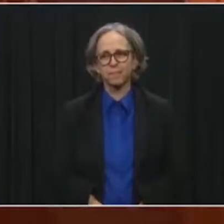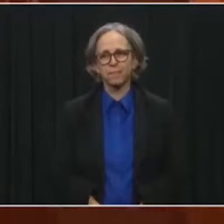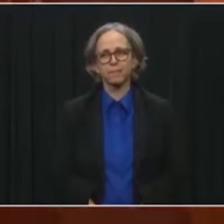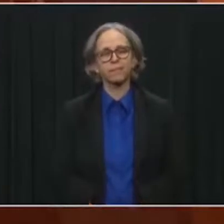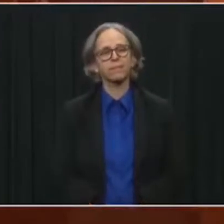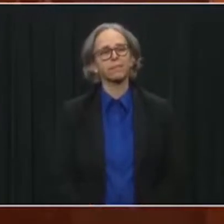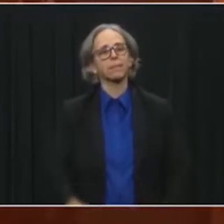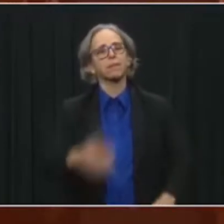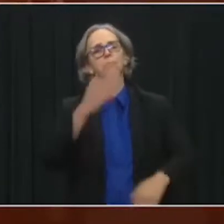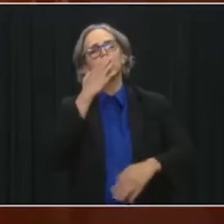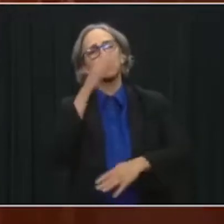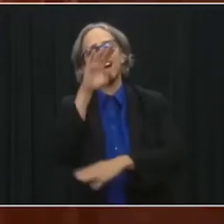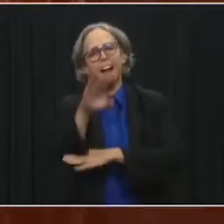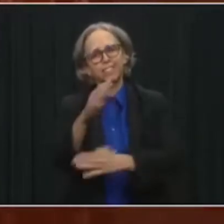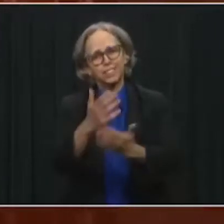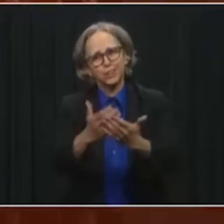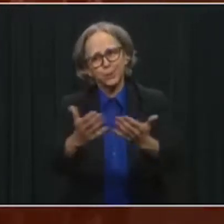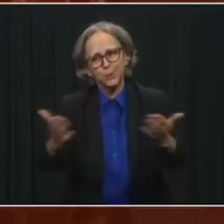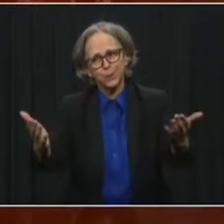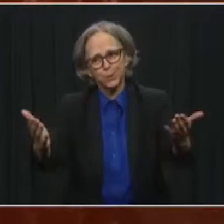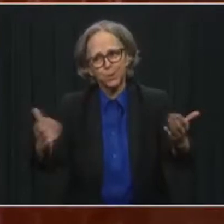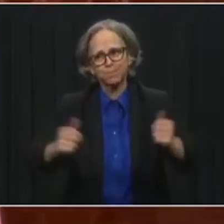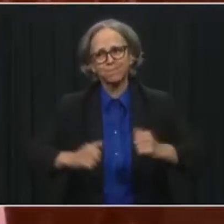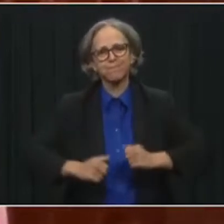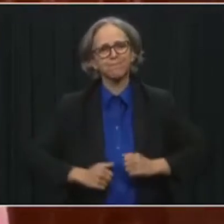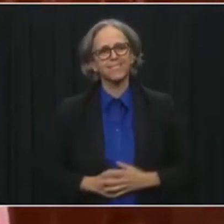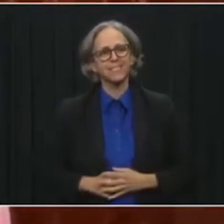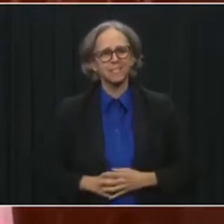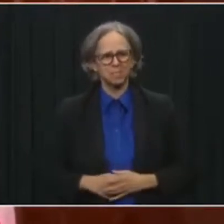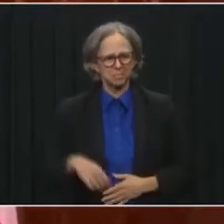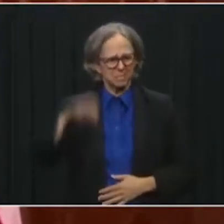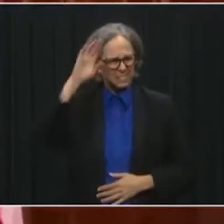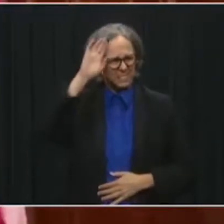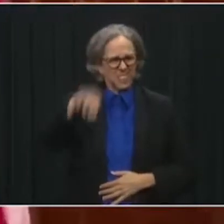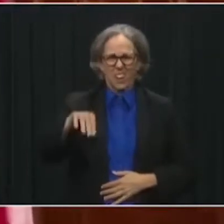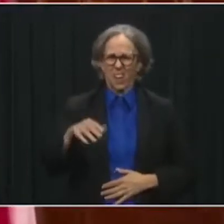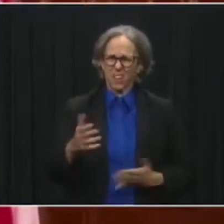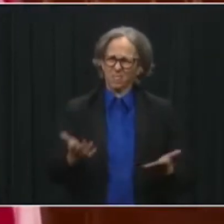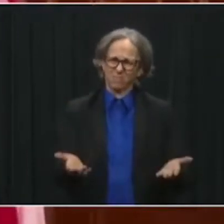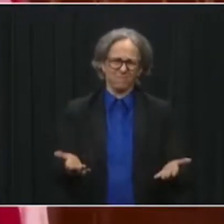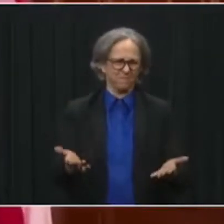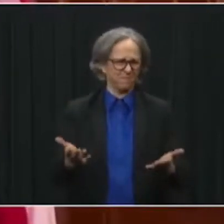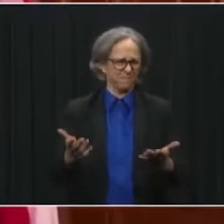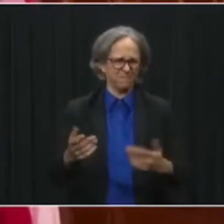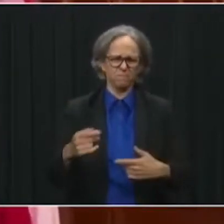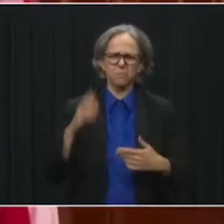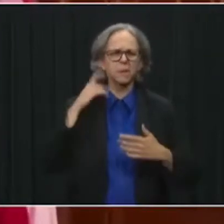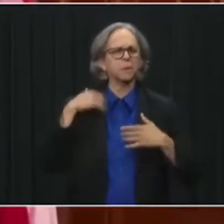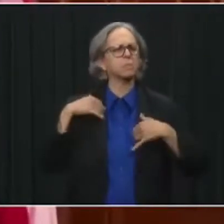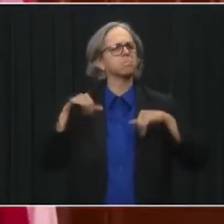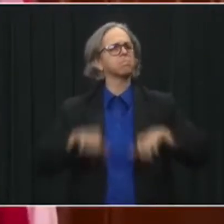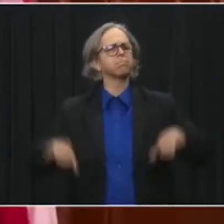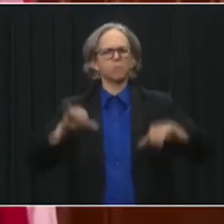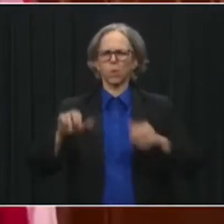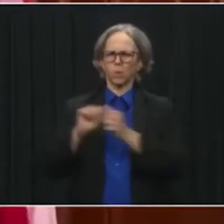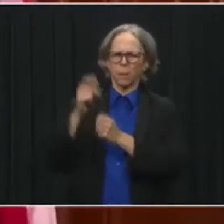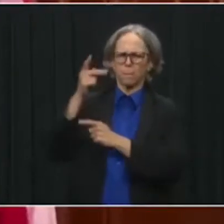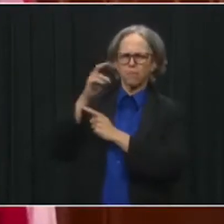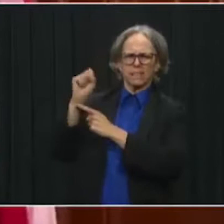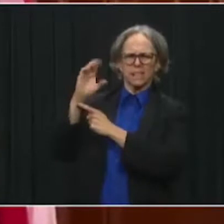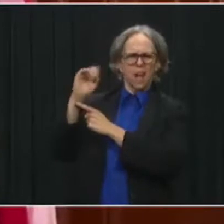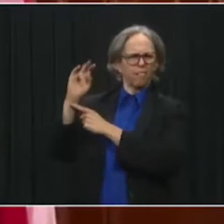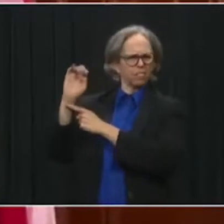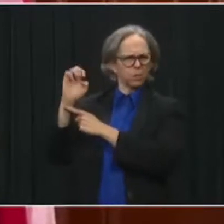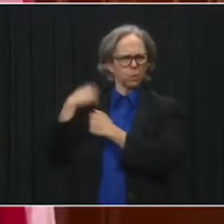I know that we discontinued the regular COVID briefings, but really we're at a new